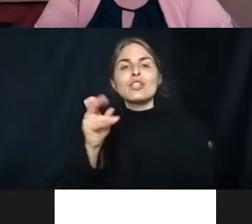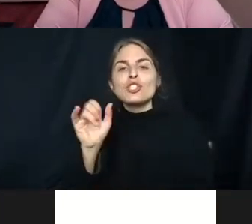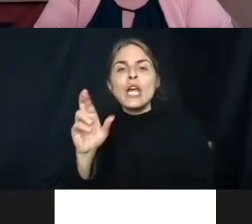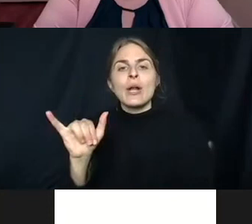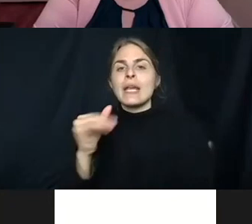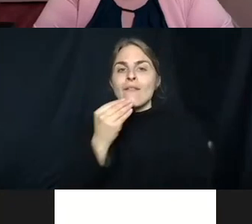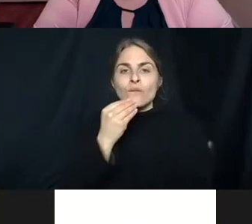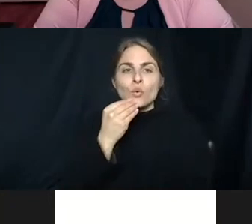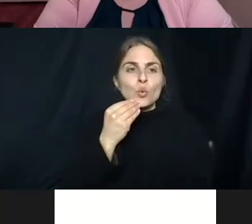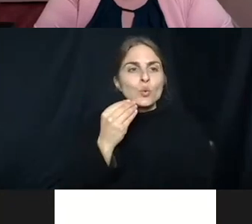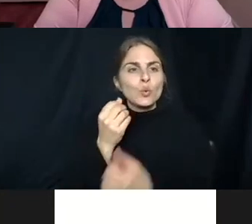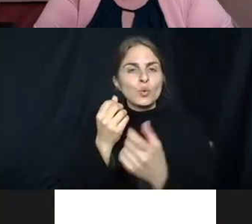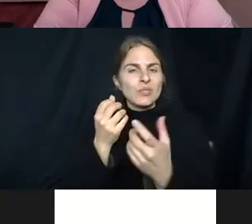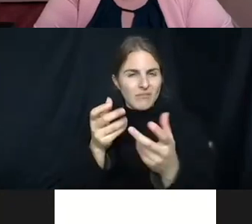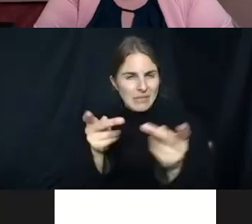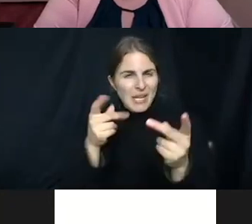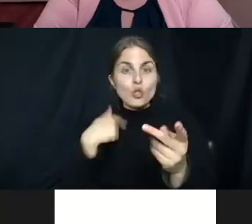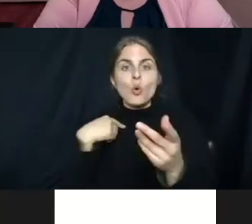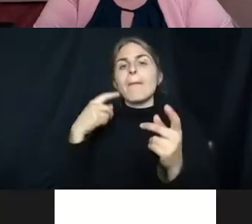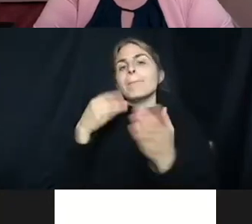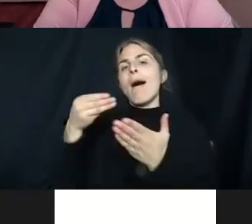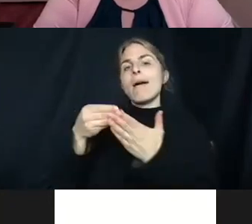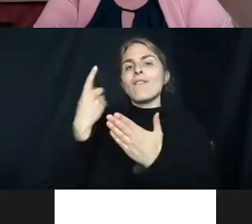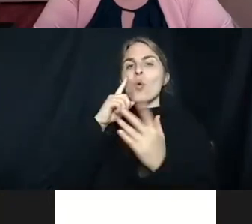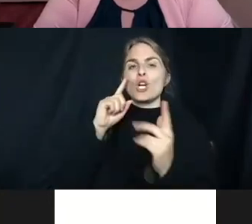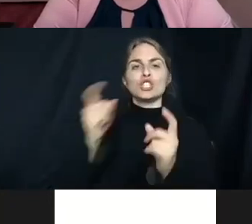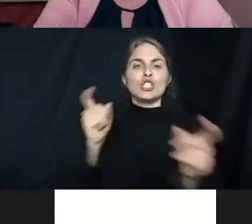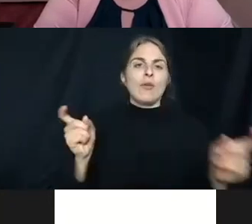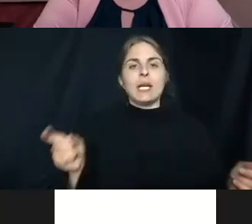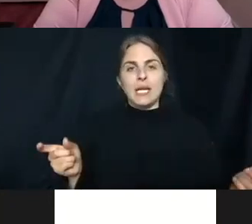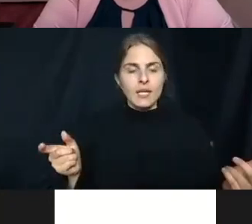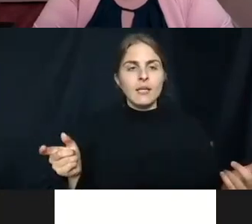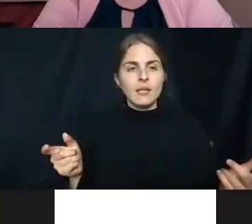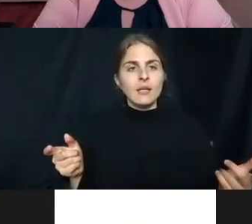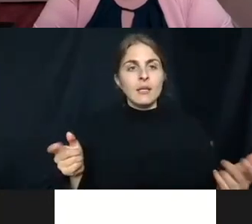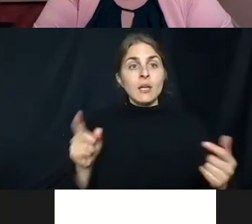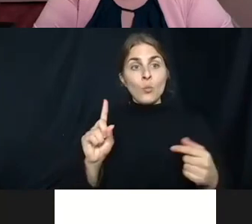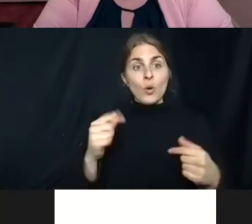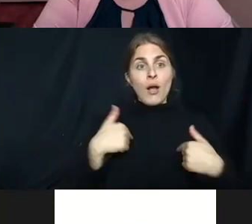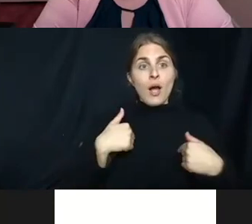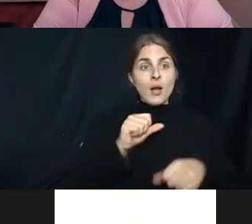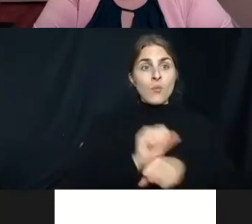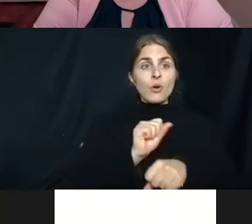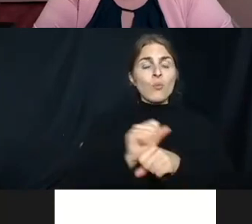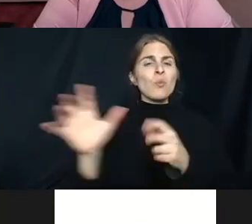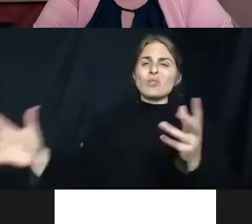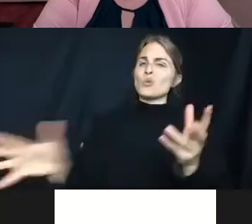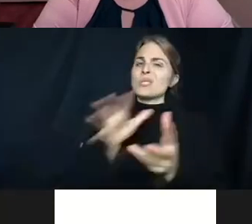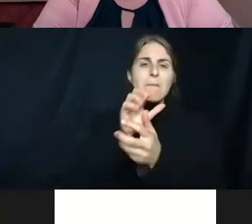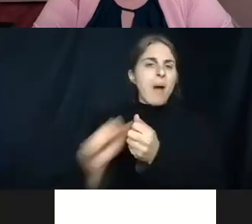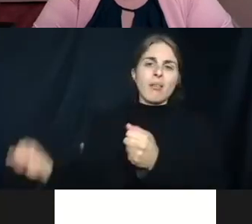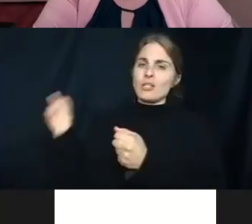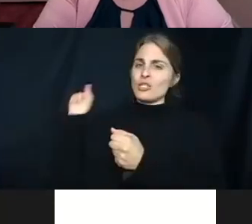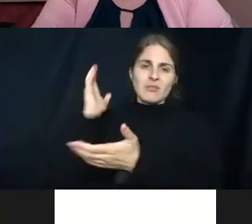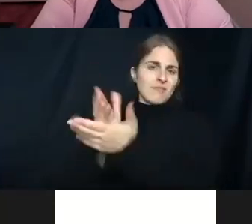always are vying for charity. And we always, where I work, we like want to demolish that system and reshape it.